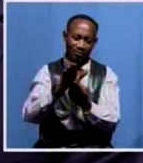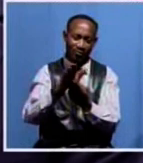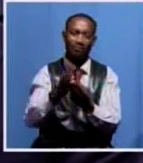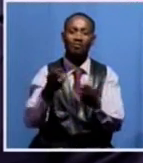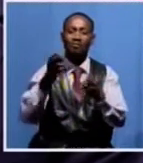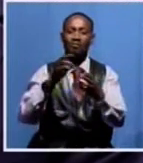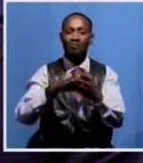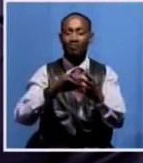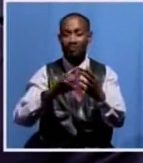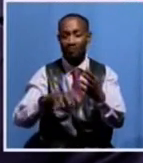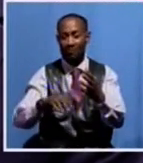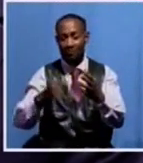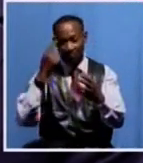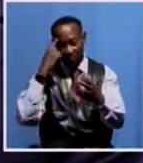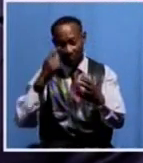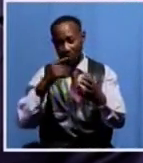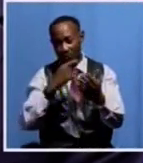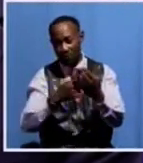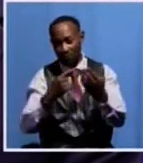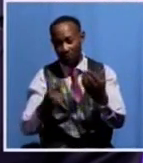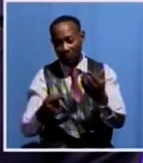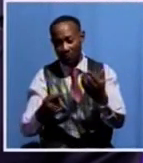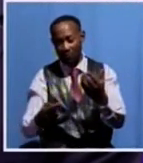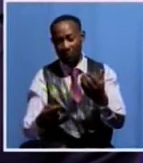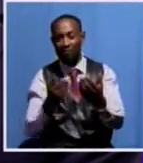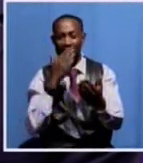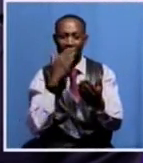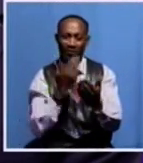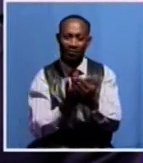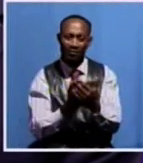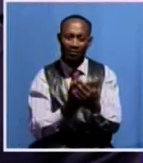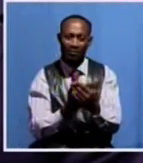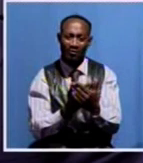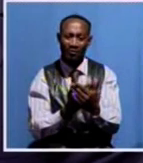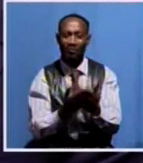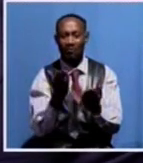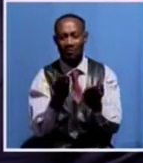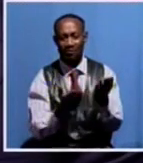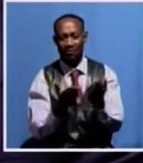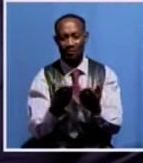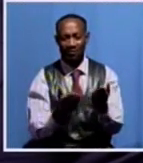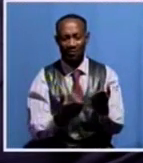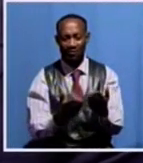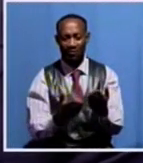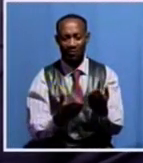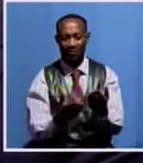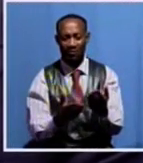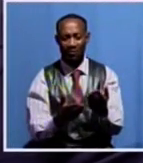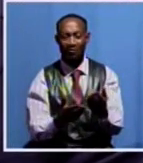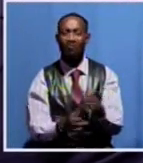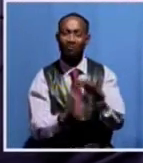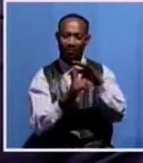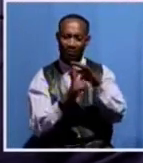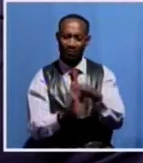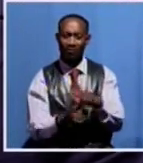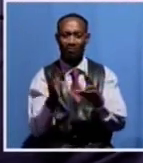increasing the price of goods and services. Now, when that happens, it will also suppress the demand for goods. So when that